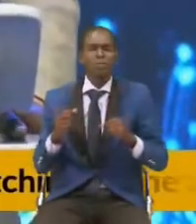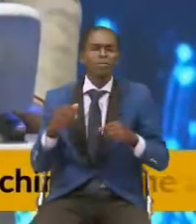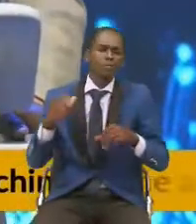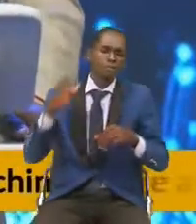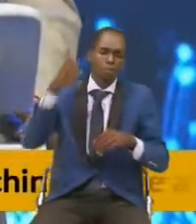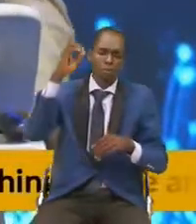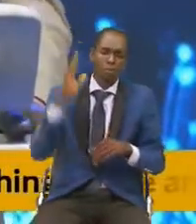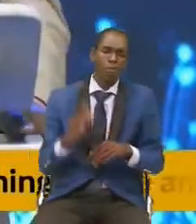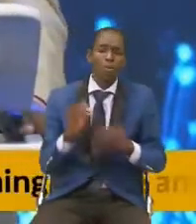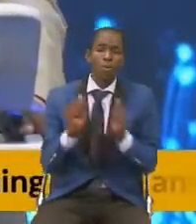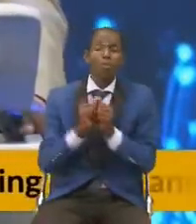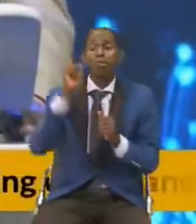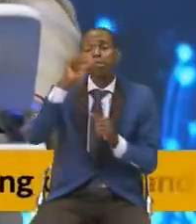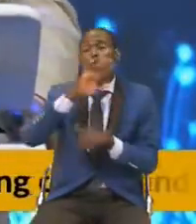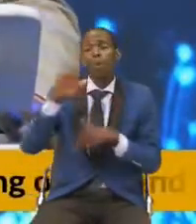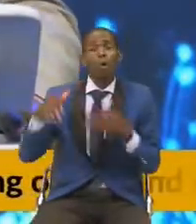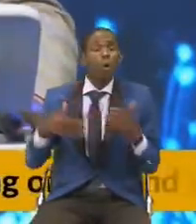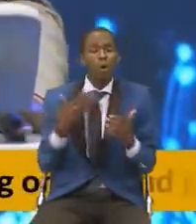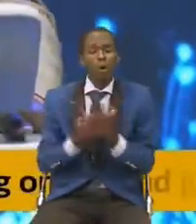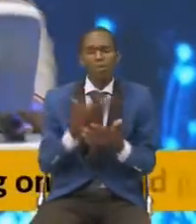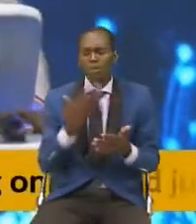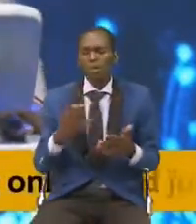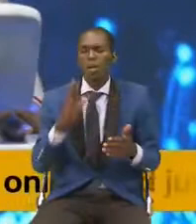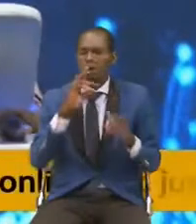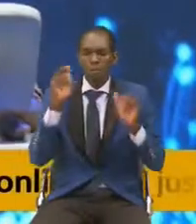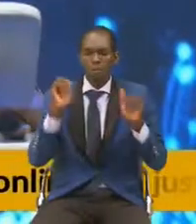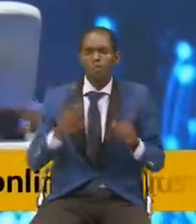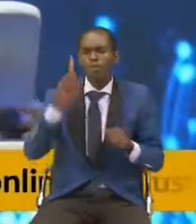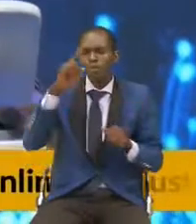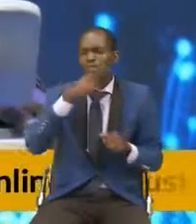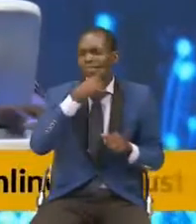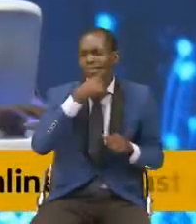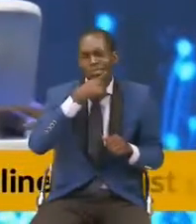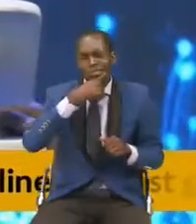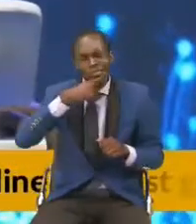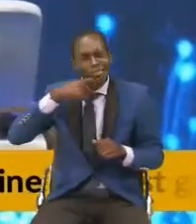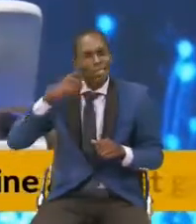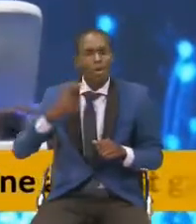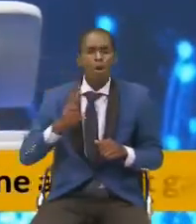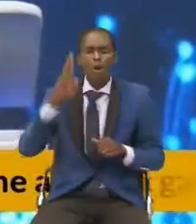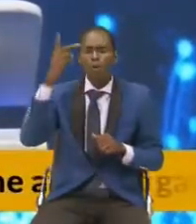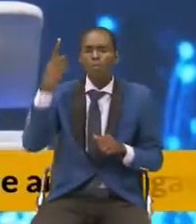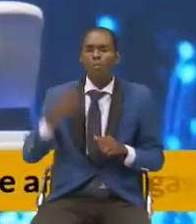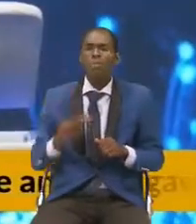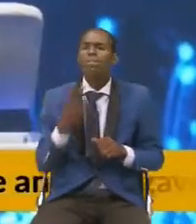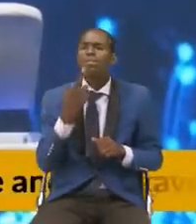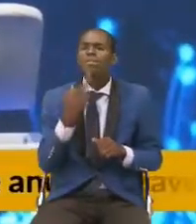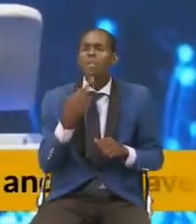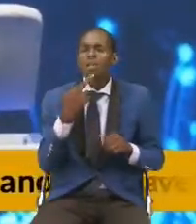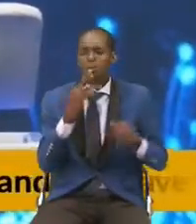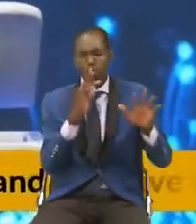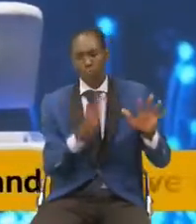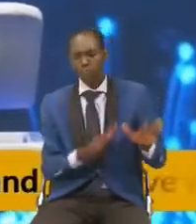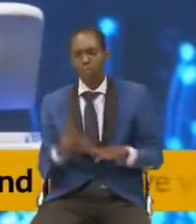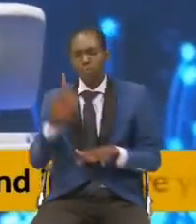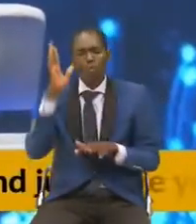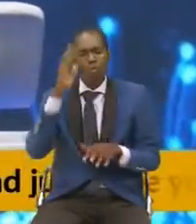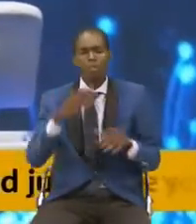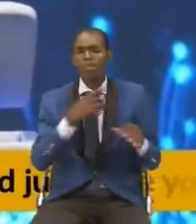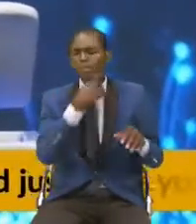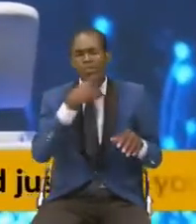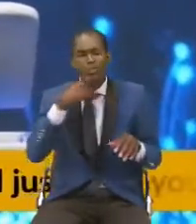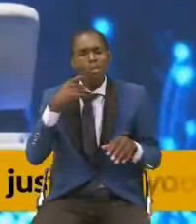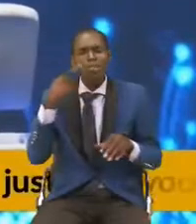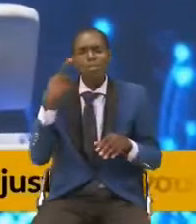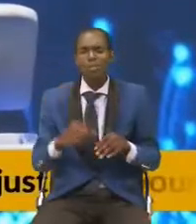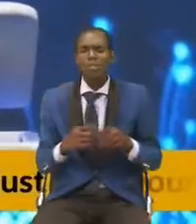mighty, powerful God. With you, all things are possible. You dried up the Red Sea. You